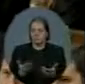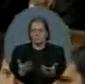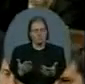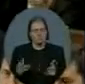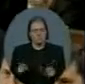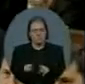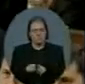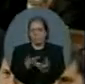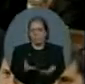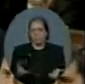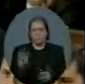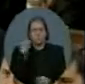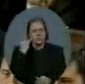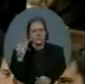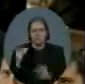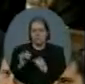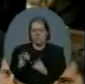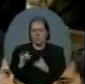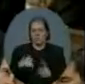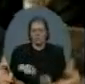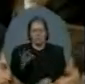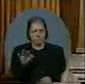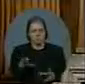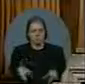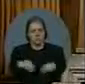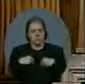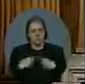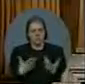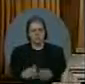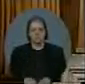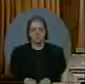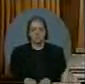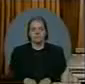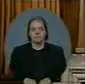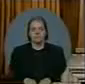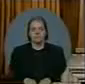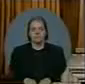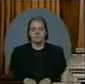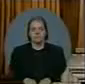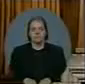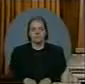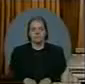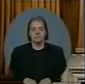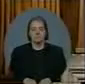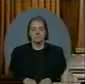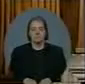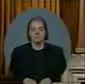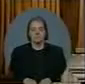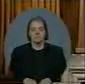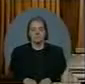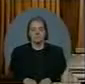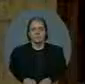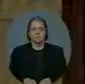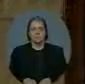see anything wrong with that. We think it's legal. We think all... The Honourable Member for Timmins, James Bay.